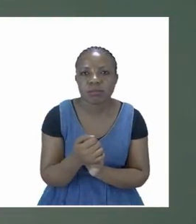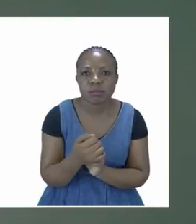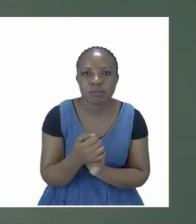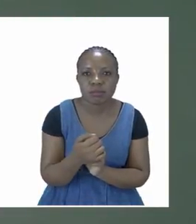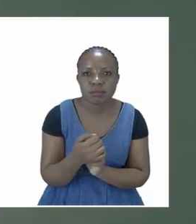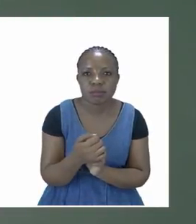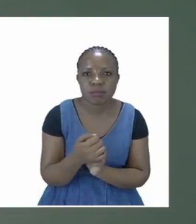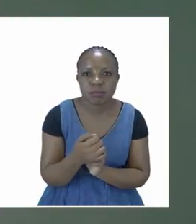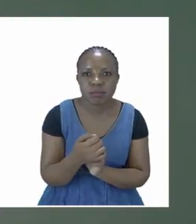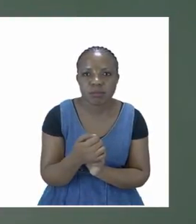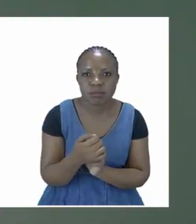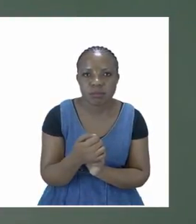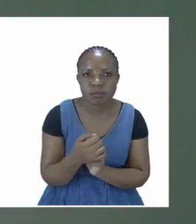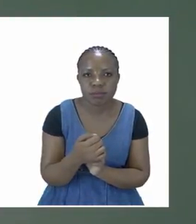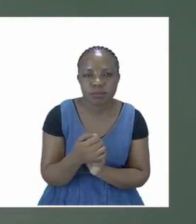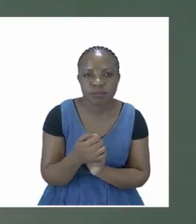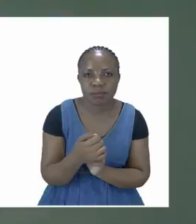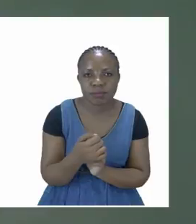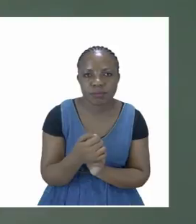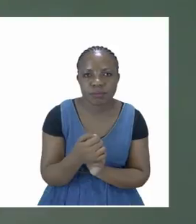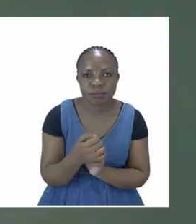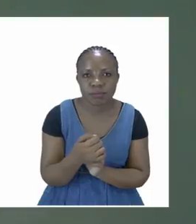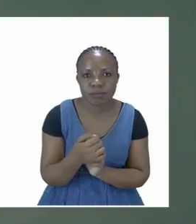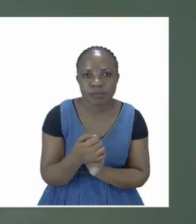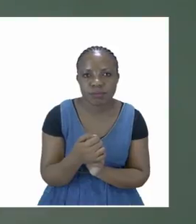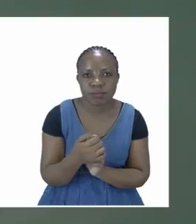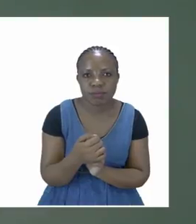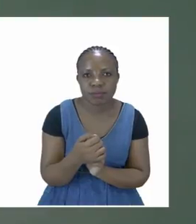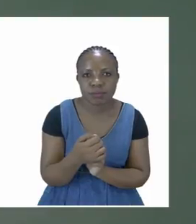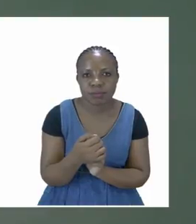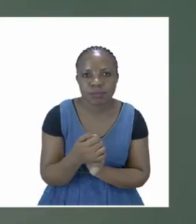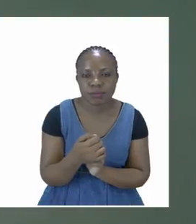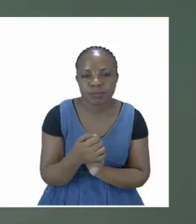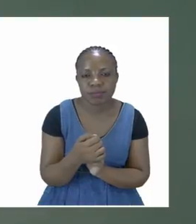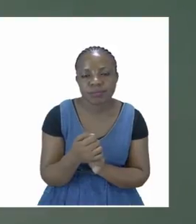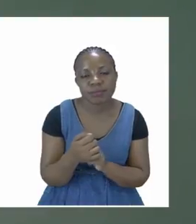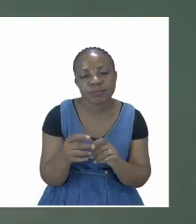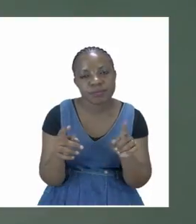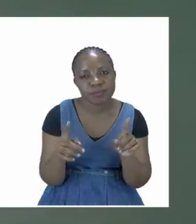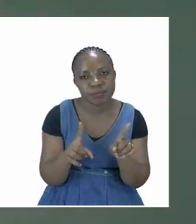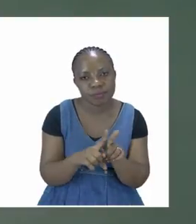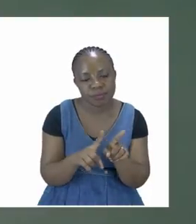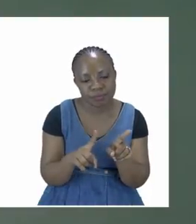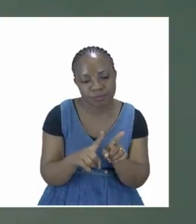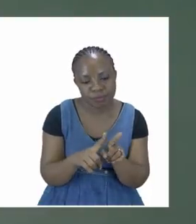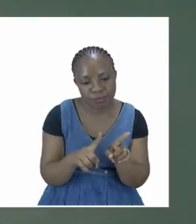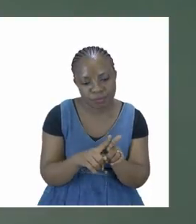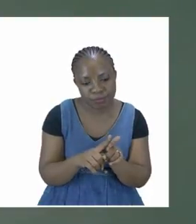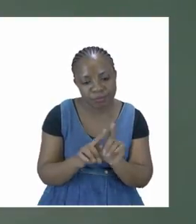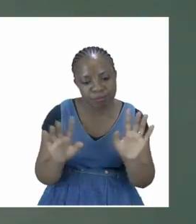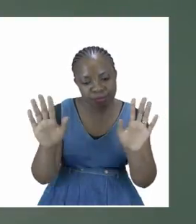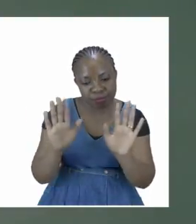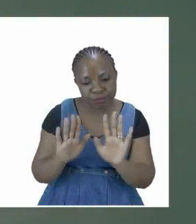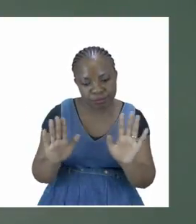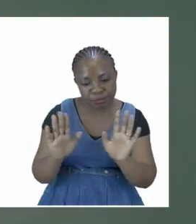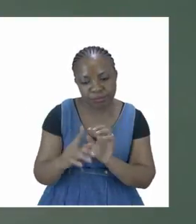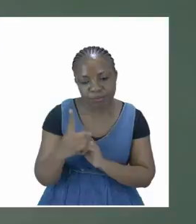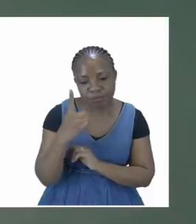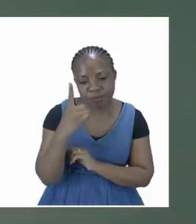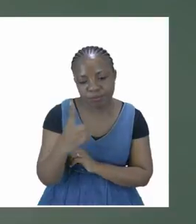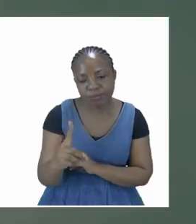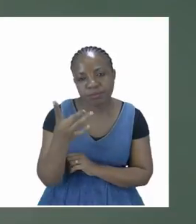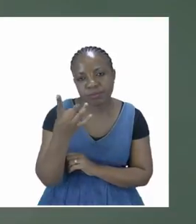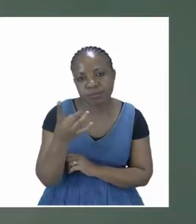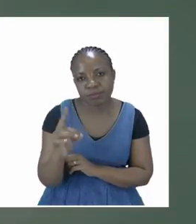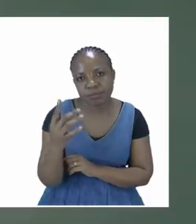but I'm marking it so I don't forget. The same should be done with yours. Let's move on to